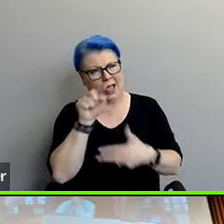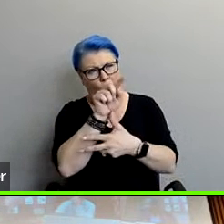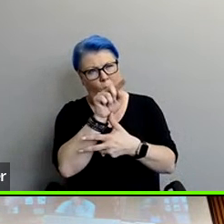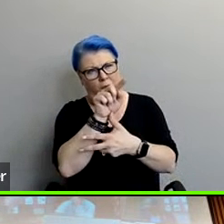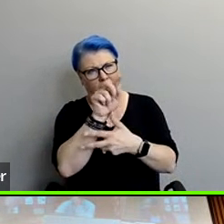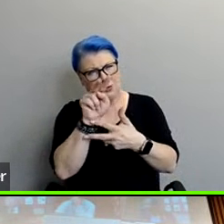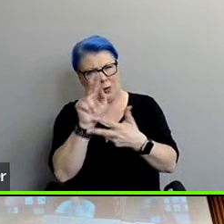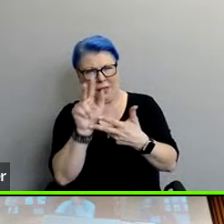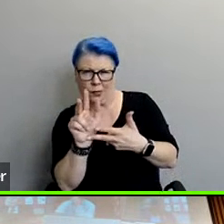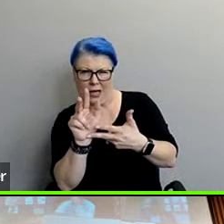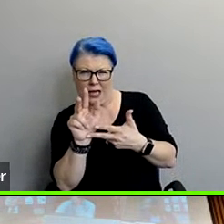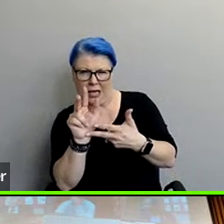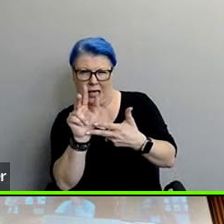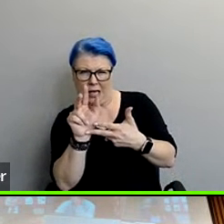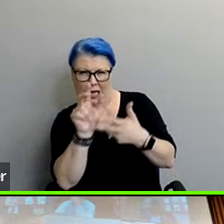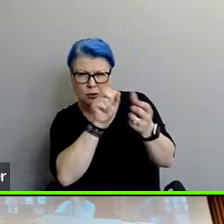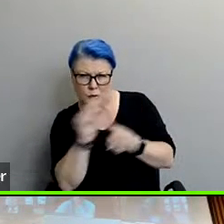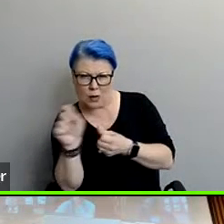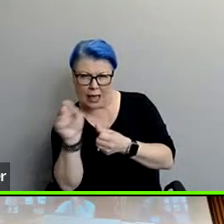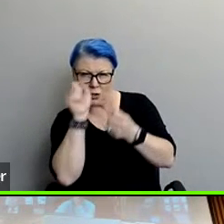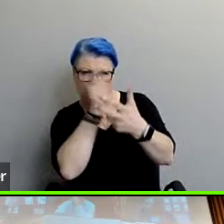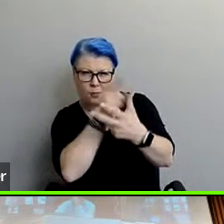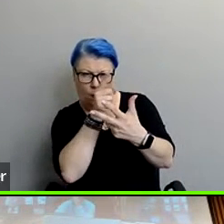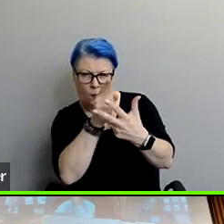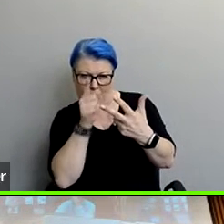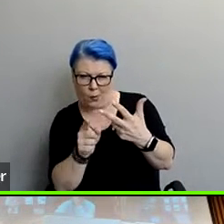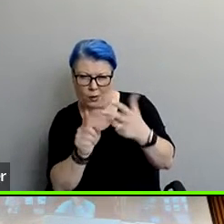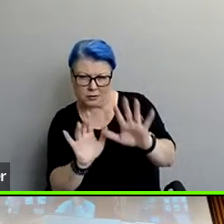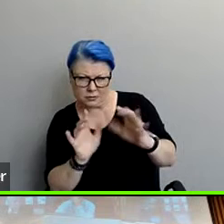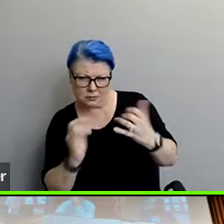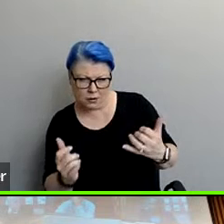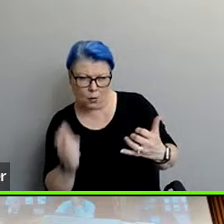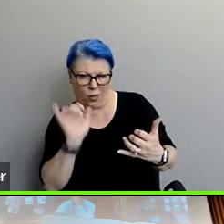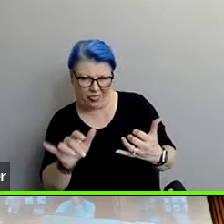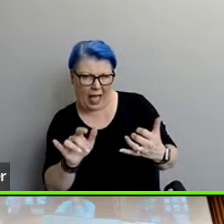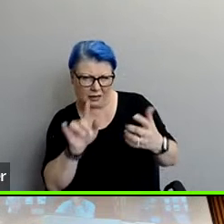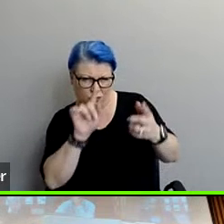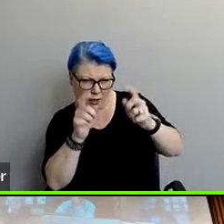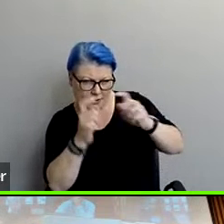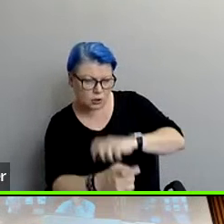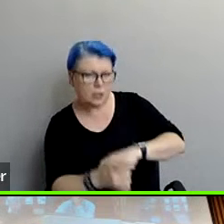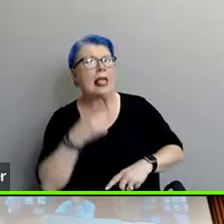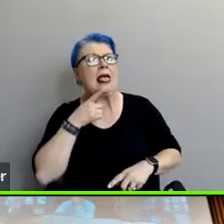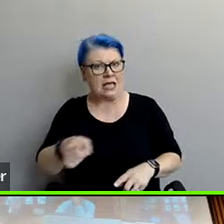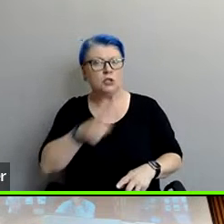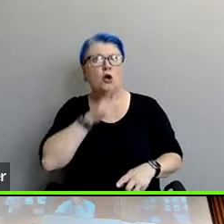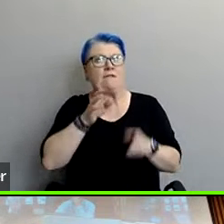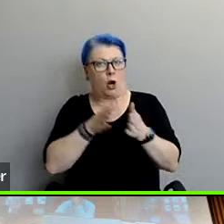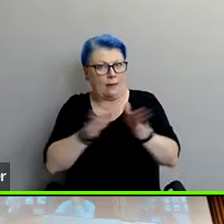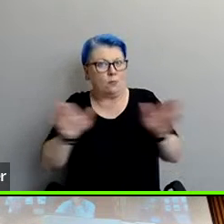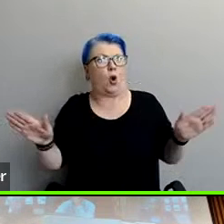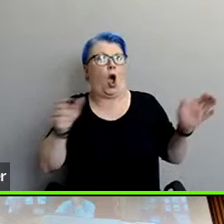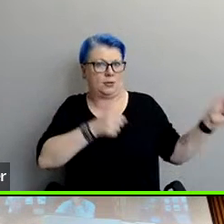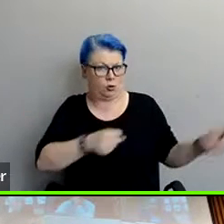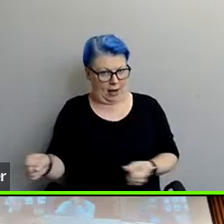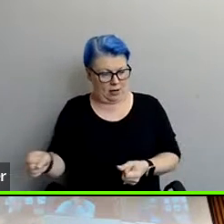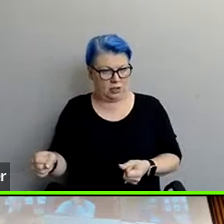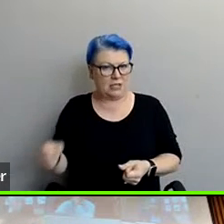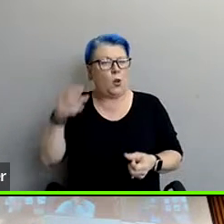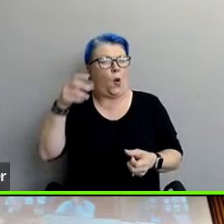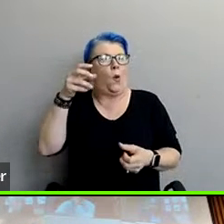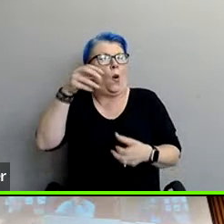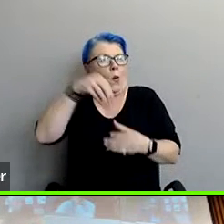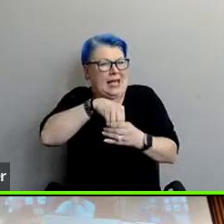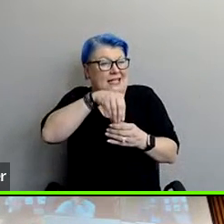will there be more strategy points on it? So these are very broad strategies. So within that broad strategy, we have